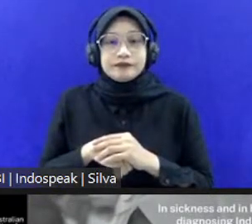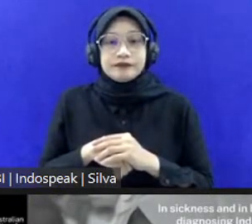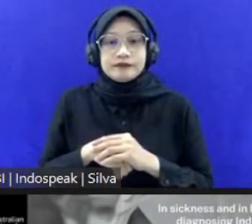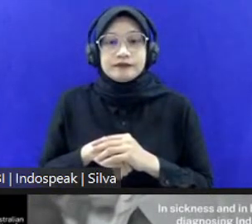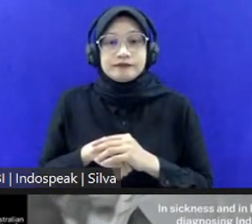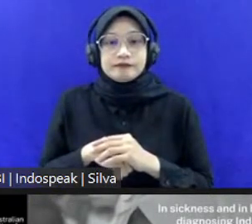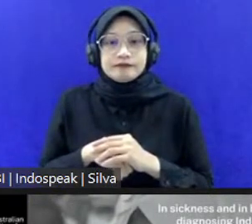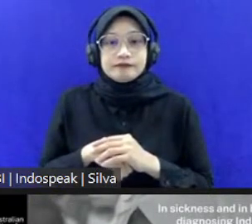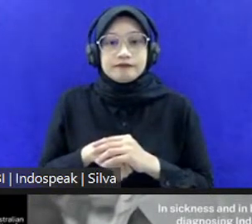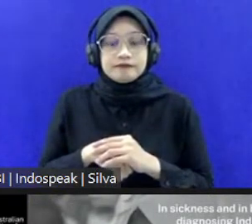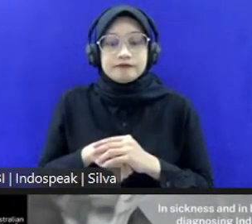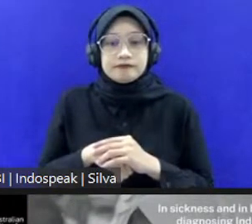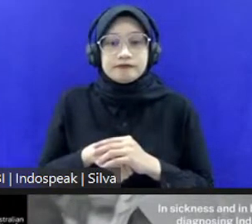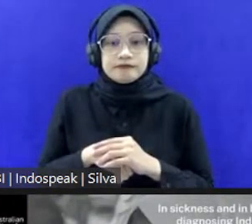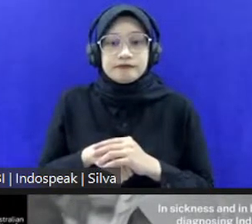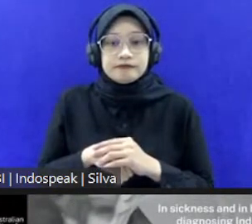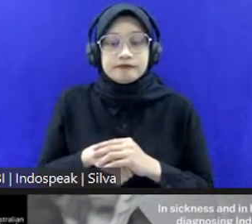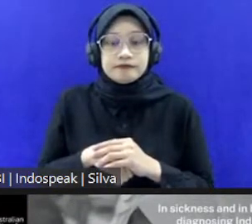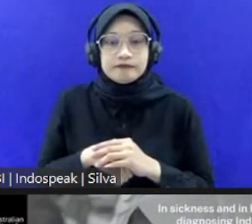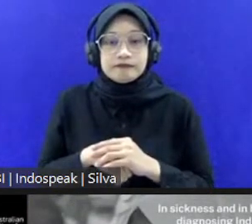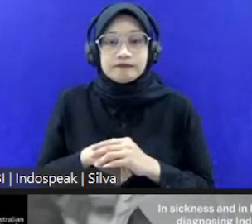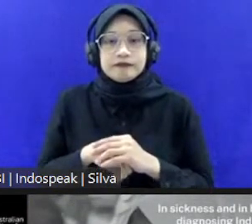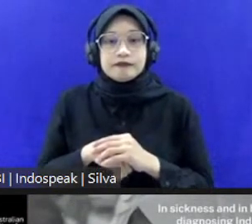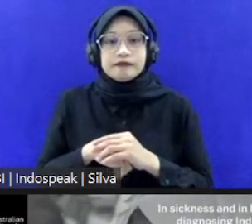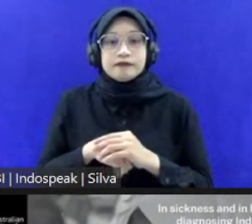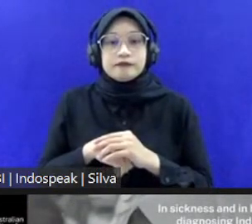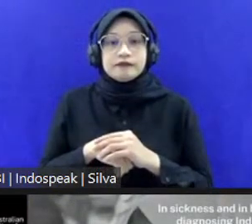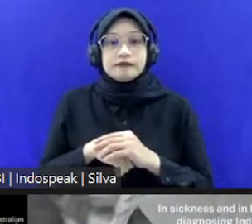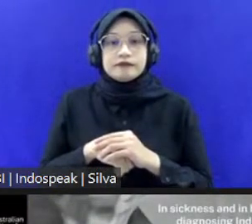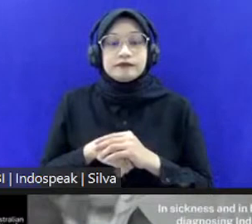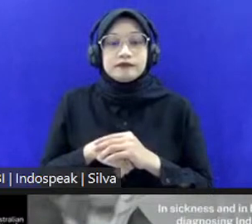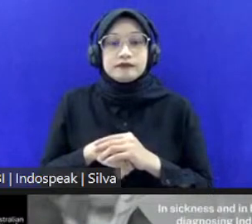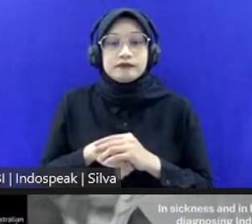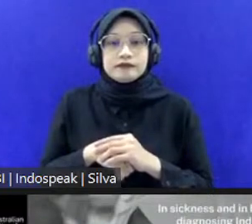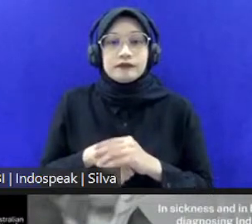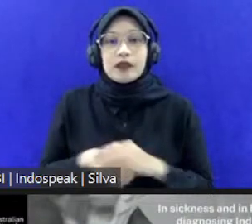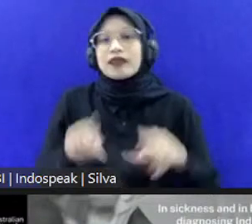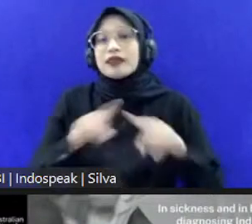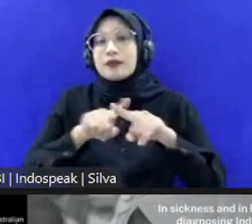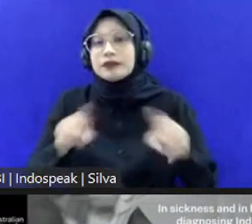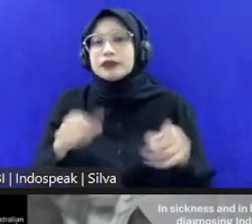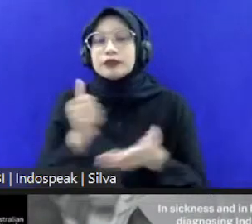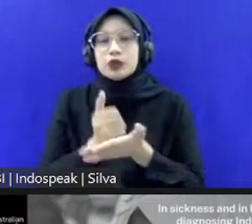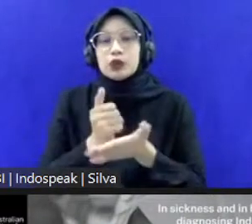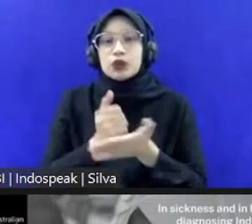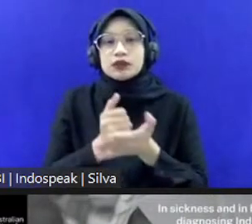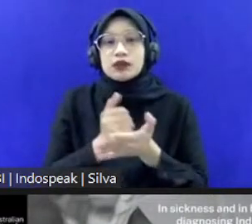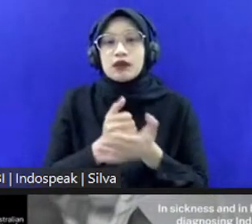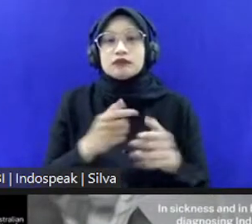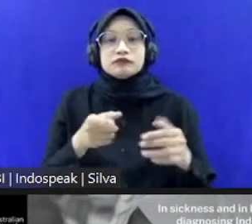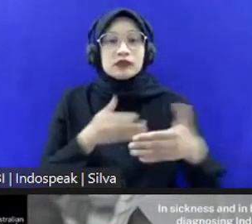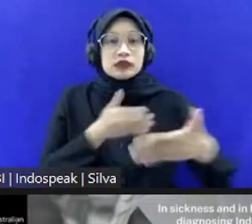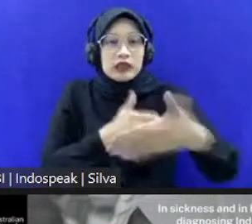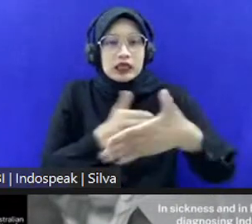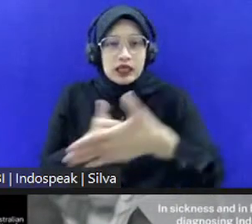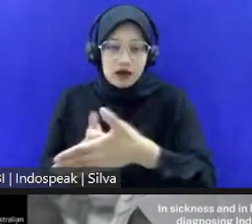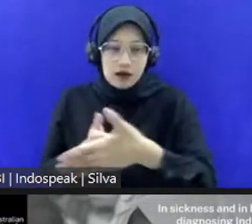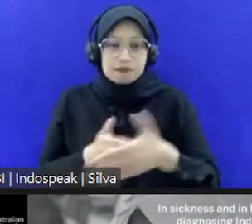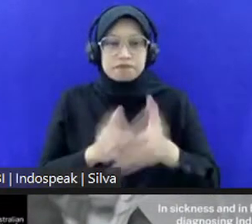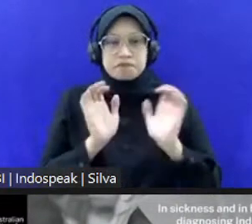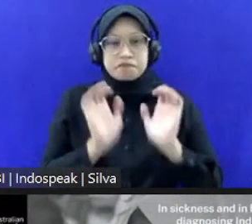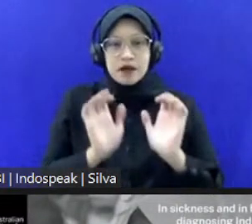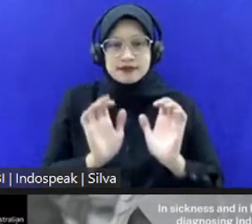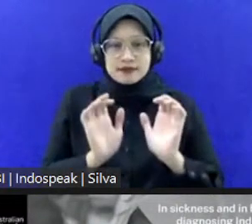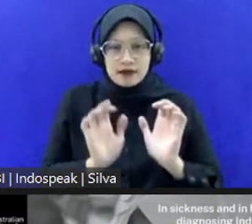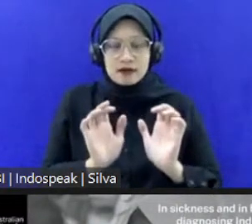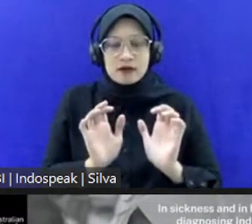health, community health workers and health cadres in time of pandemic face more challenge, and their